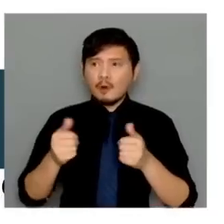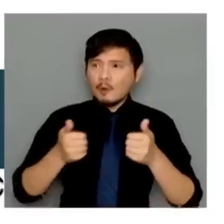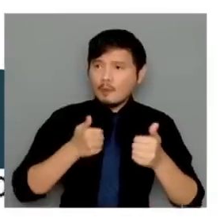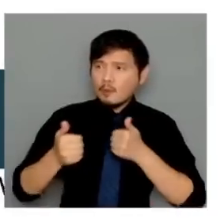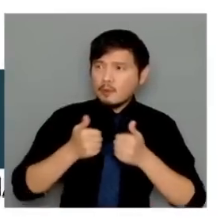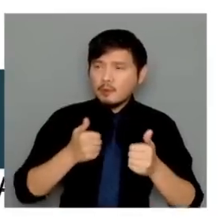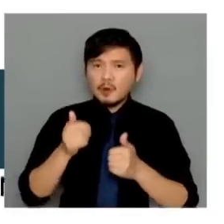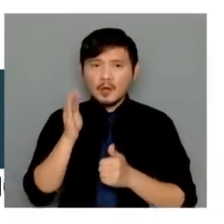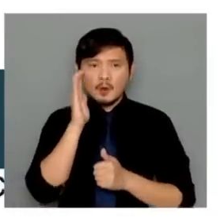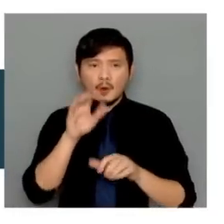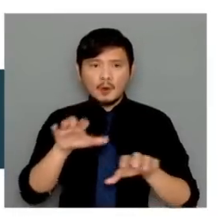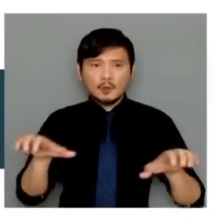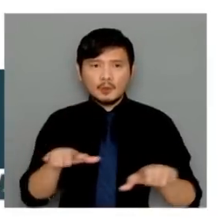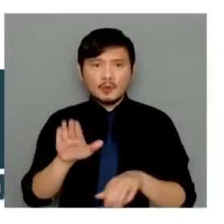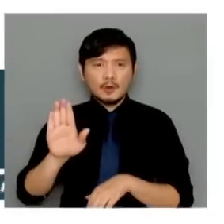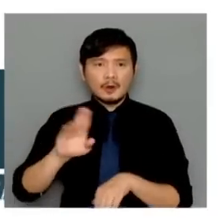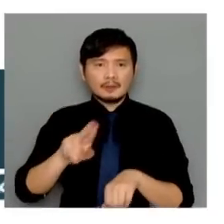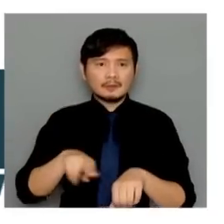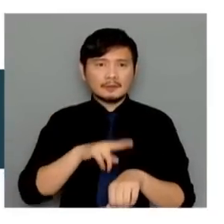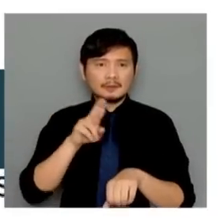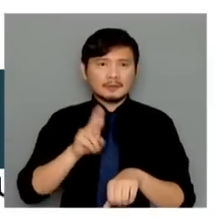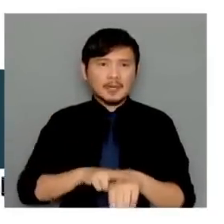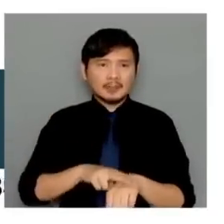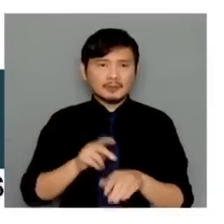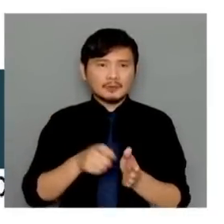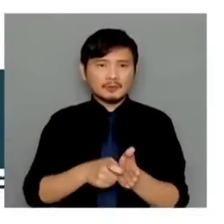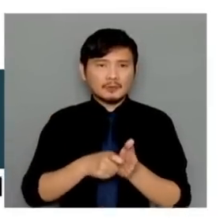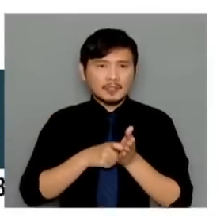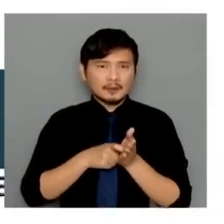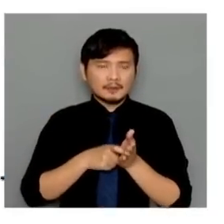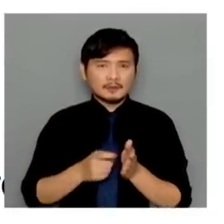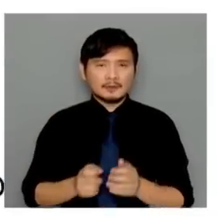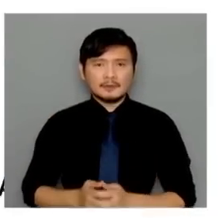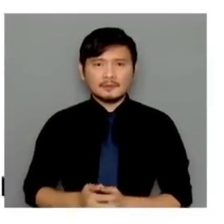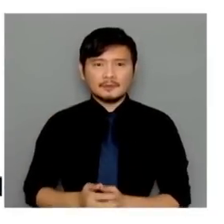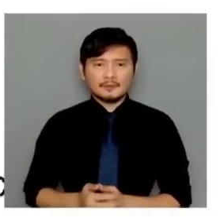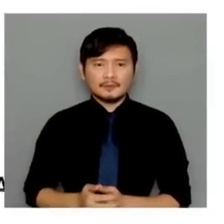do its national mandate.